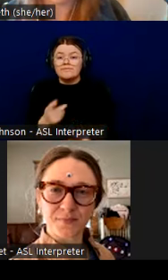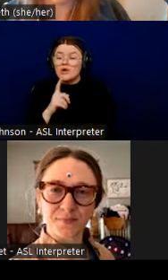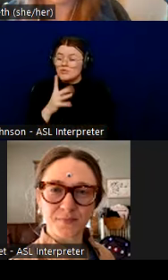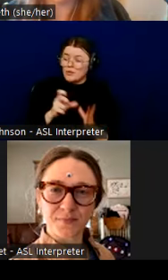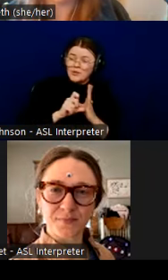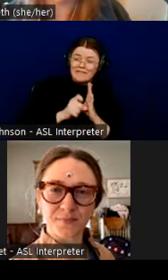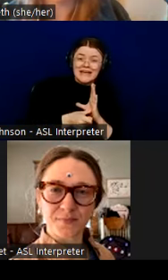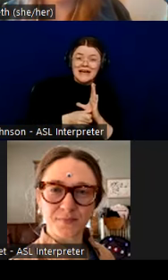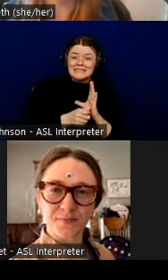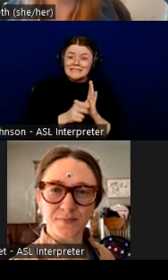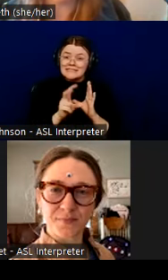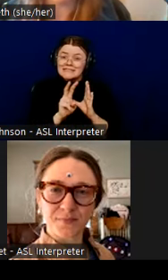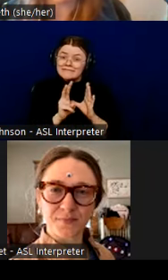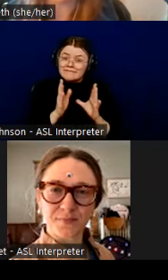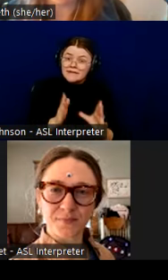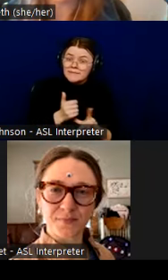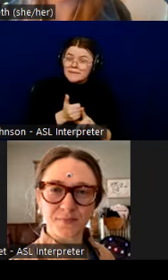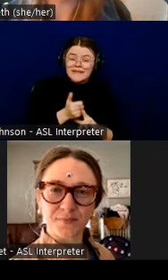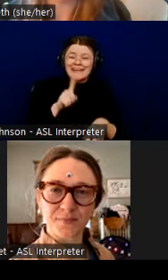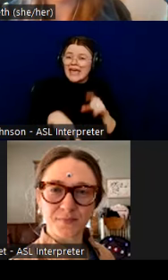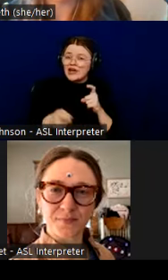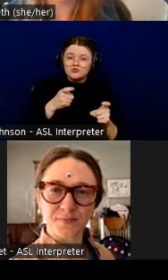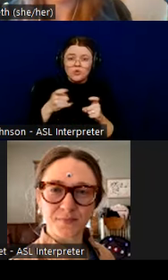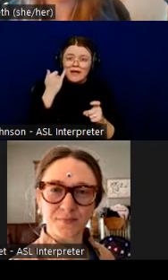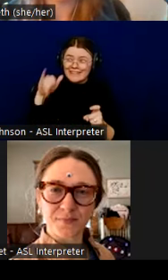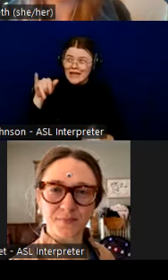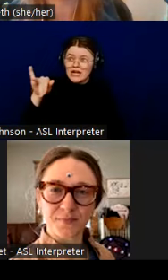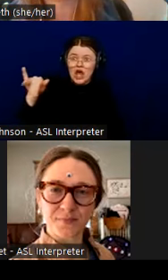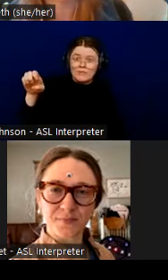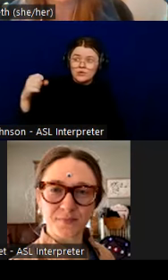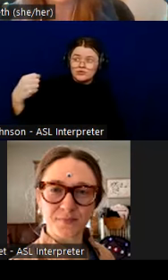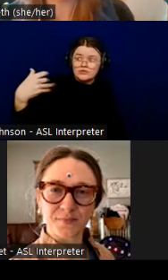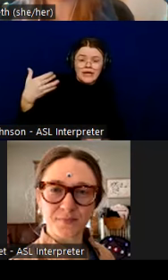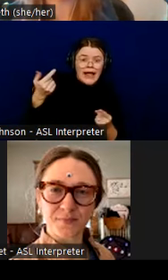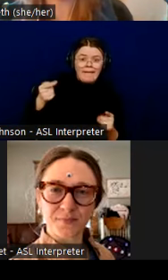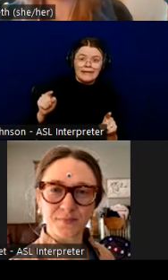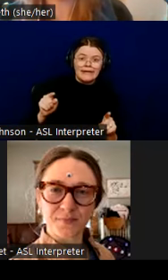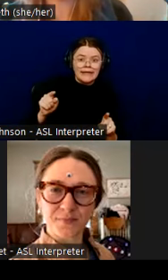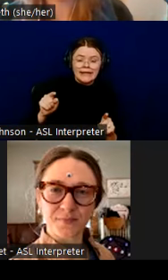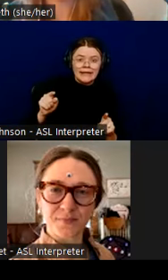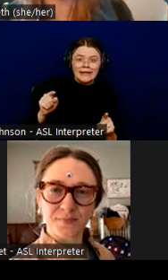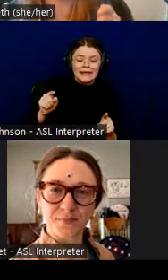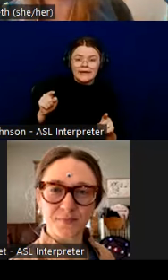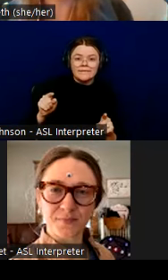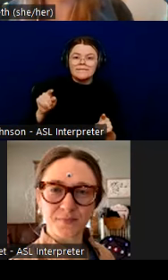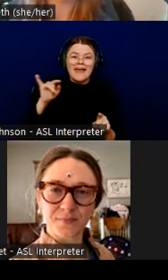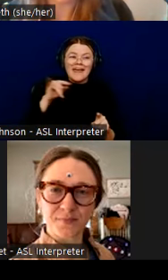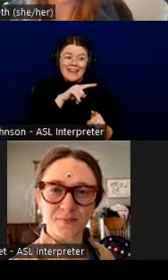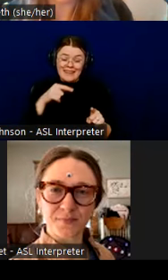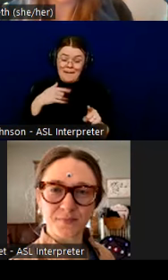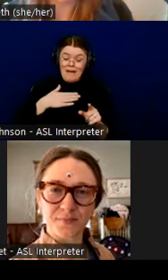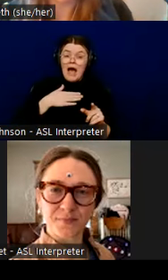over whether or not they're abused. None of these tactics are going to work long term because the abuser makes that choice. And no